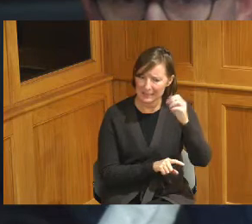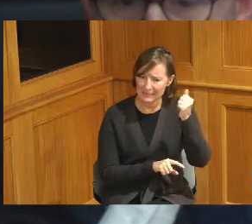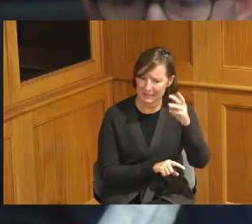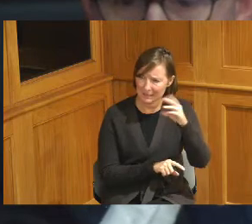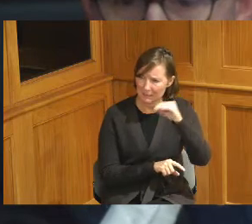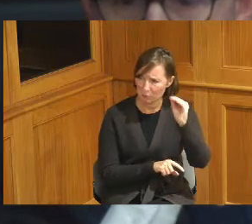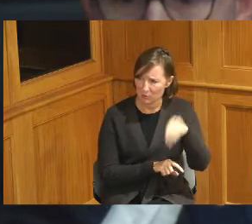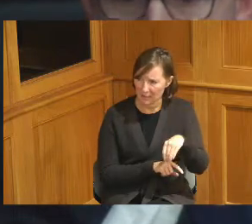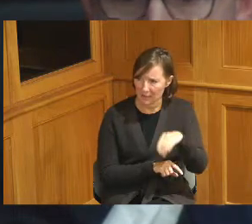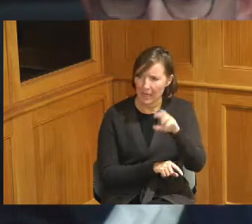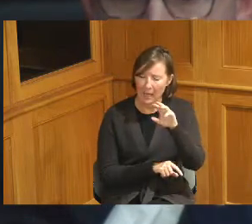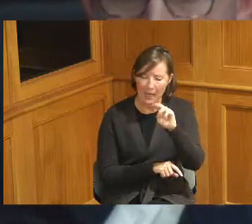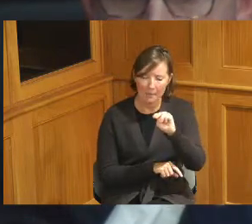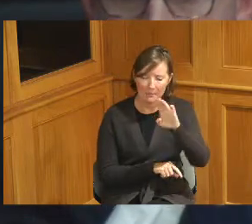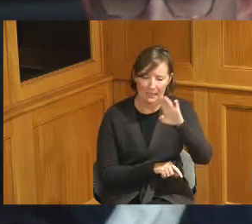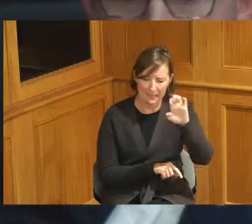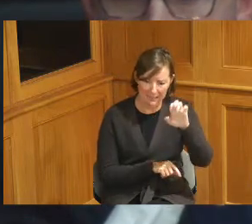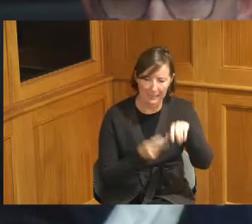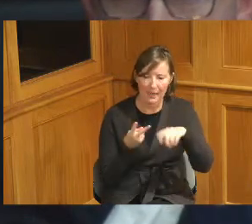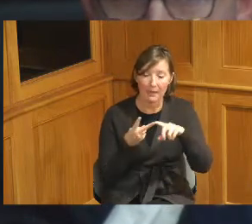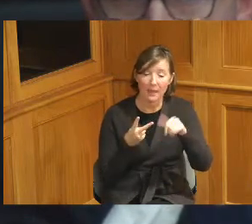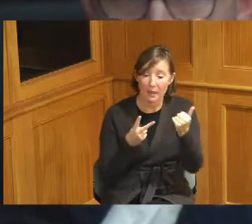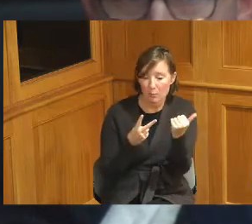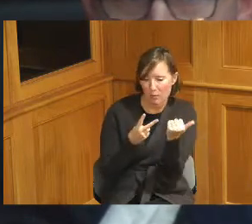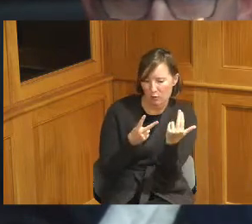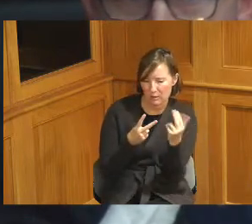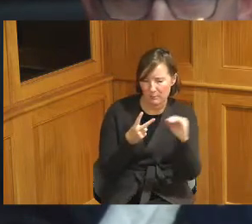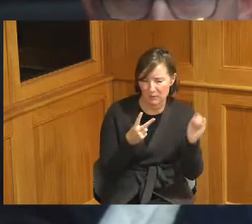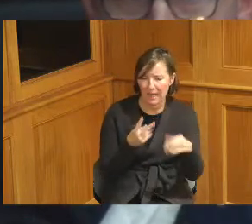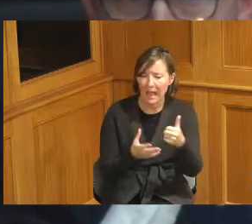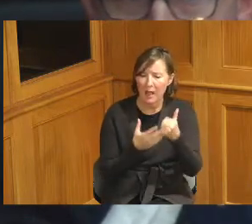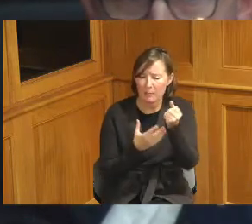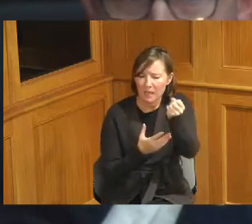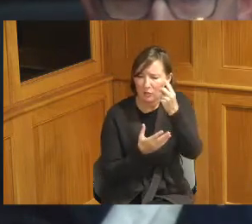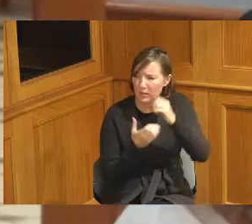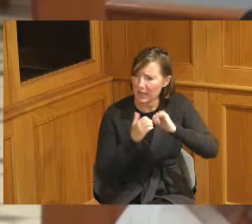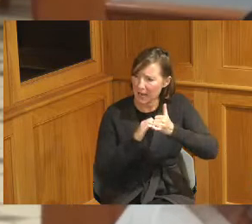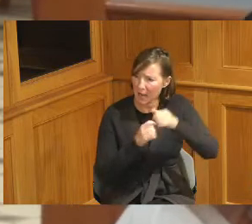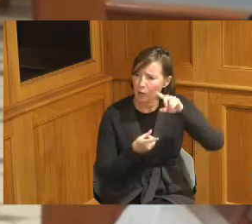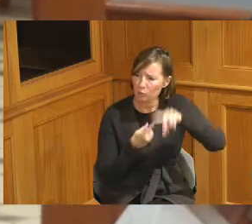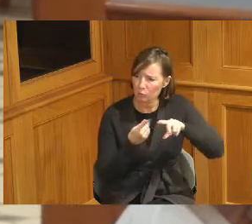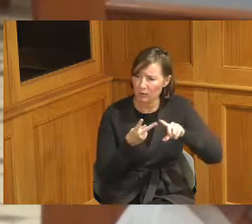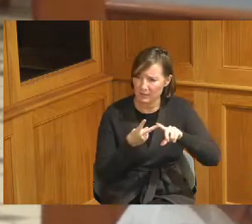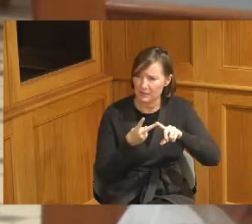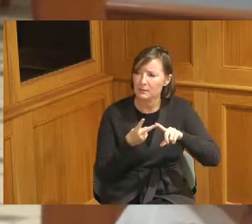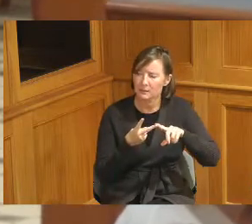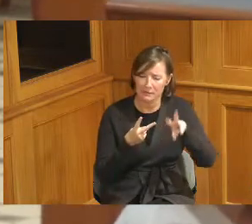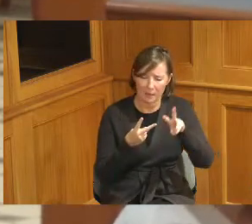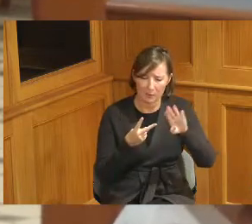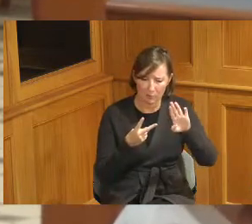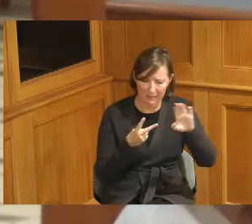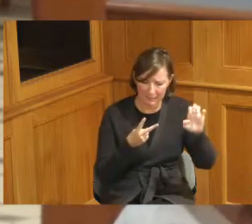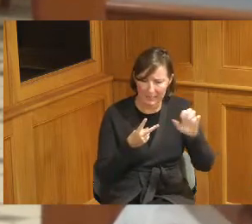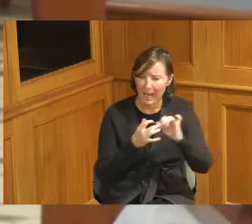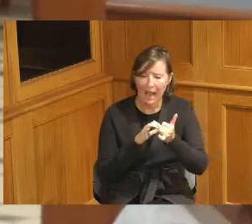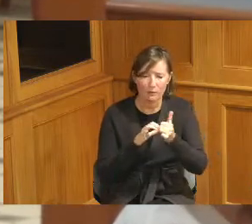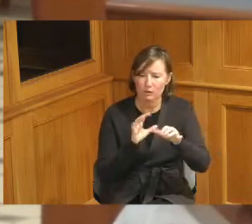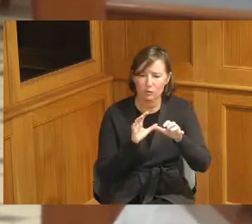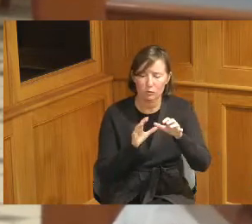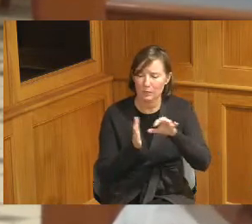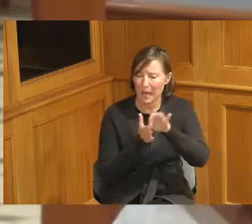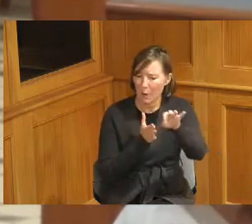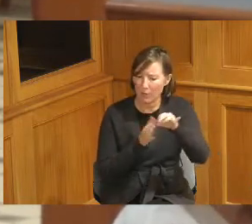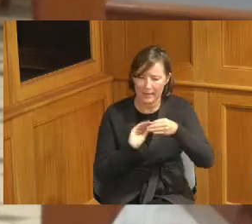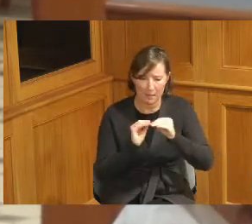at 13%, can you help me better understand how you arrive at those numbers? Well, after the disparity study was